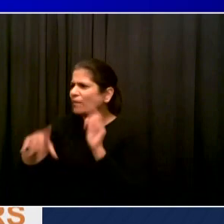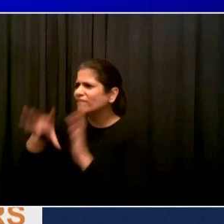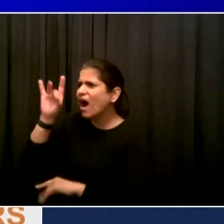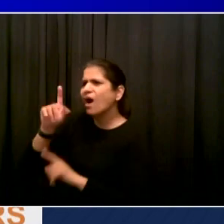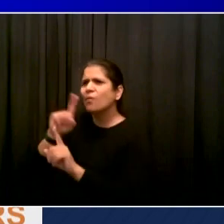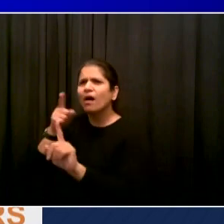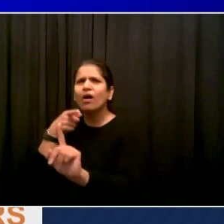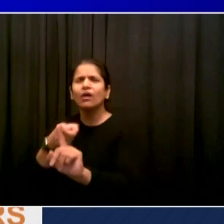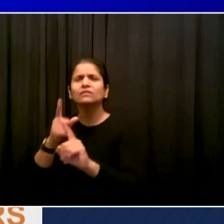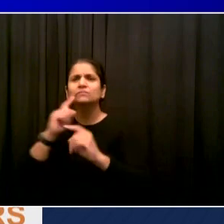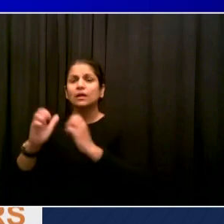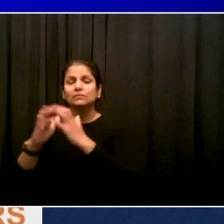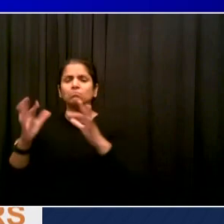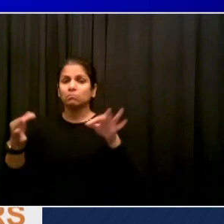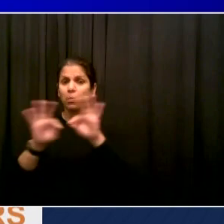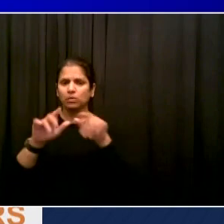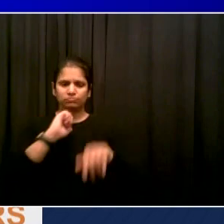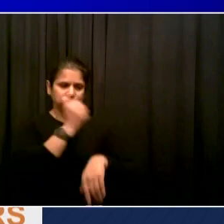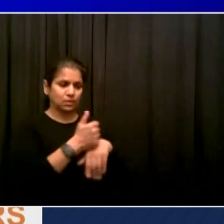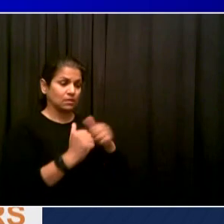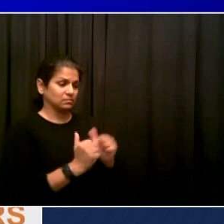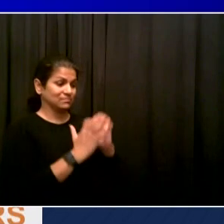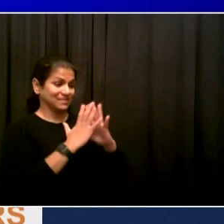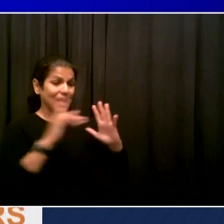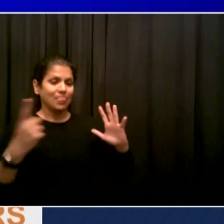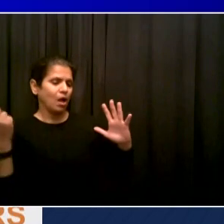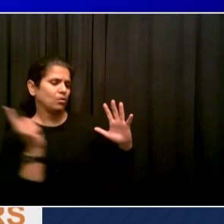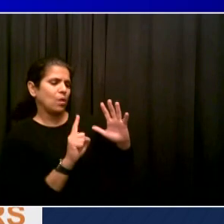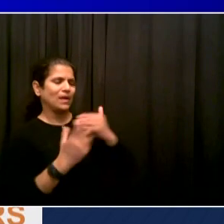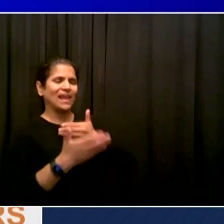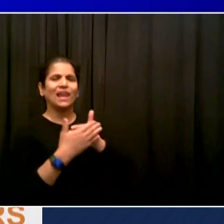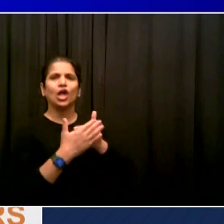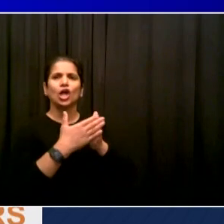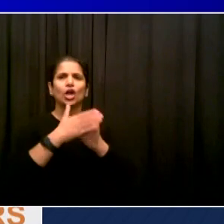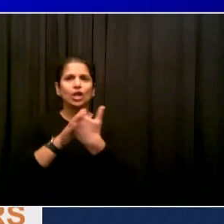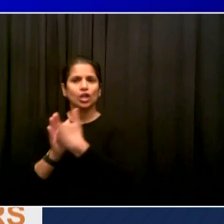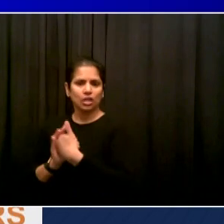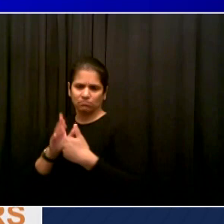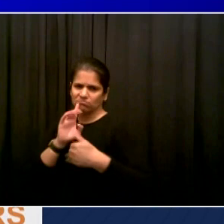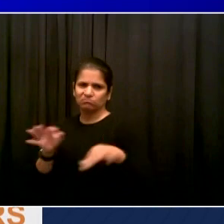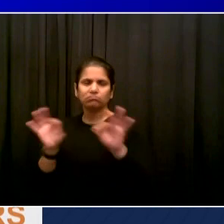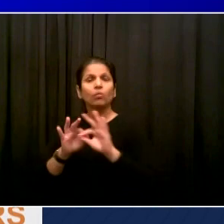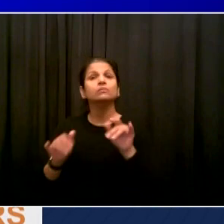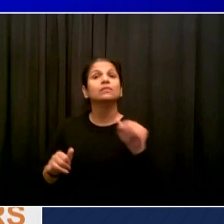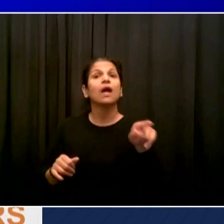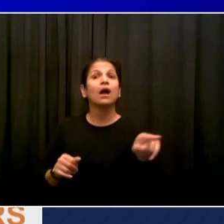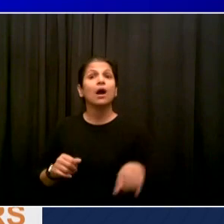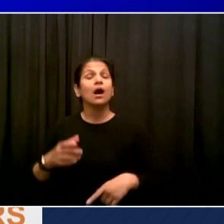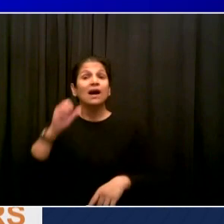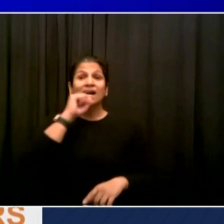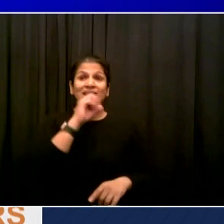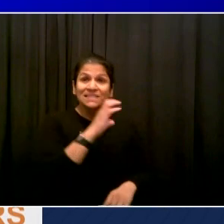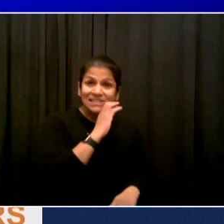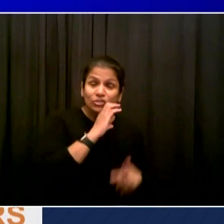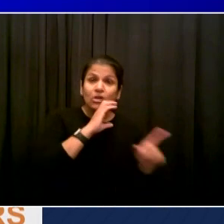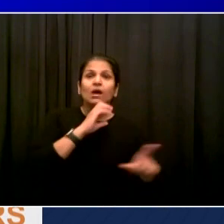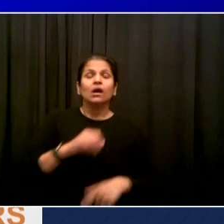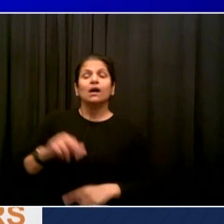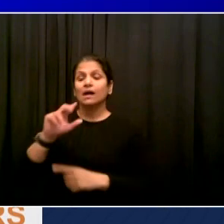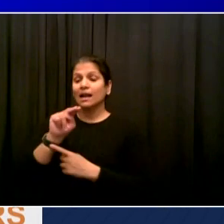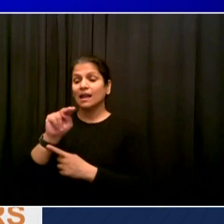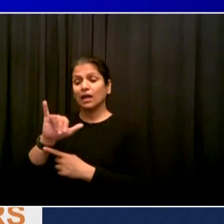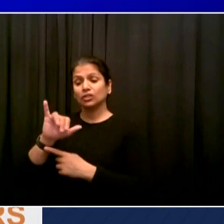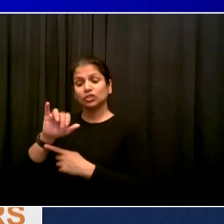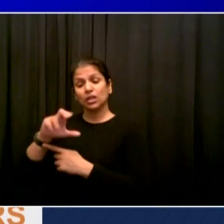Sites in public housing, at community centers, at senior centers, sites in houses of worship, sites in